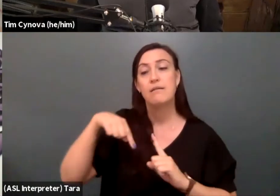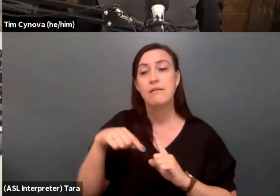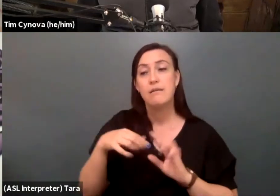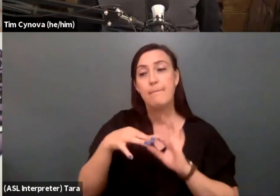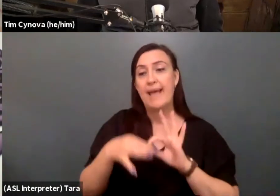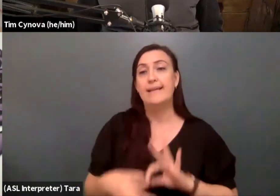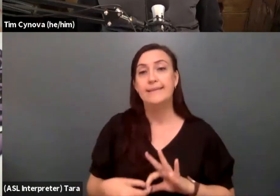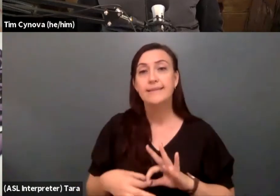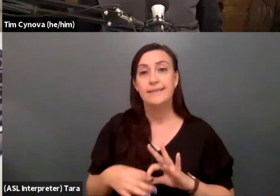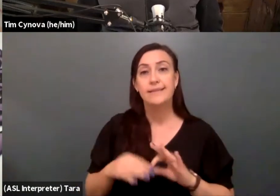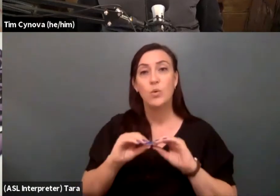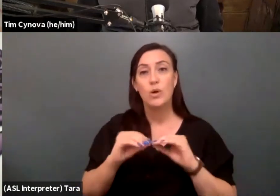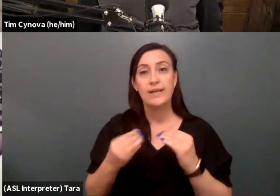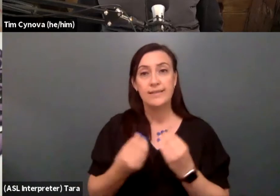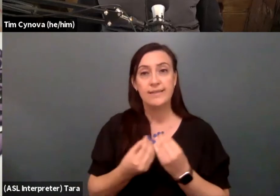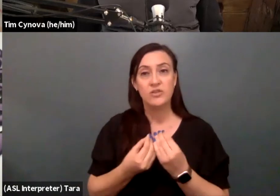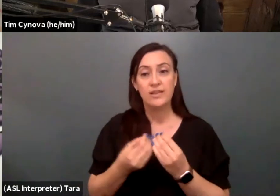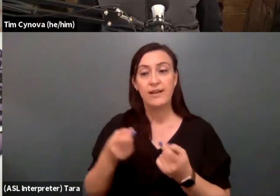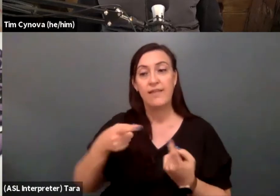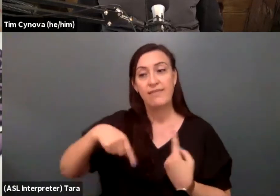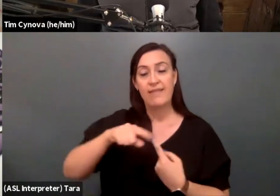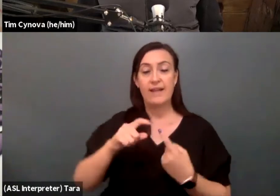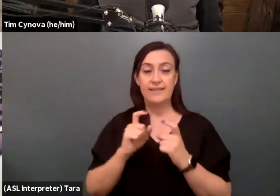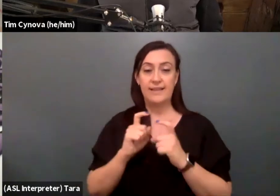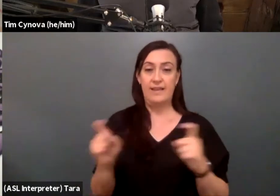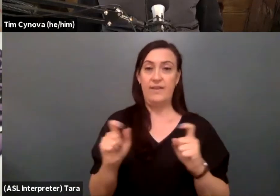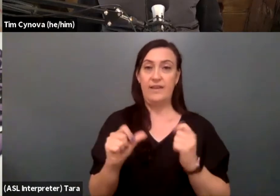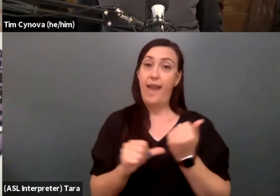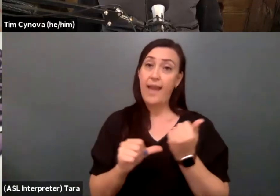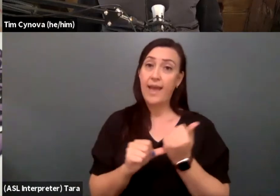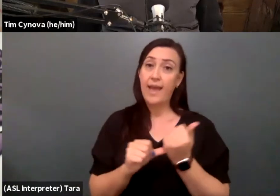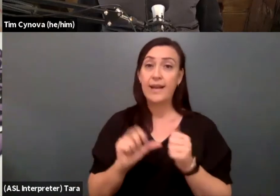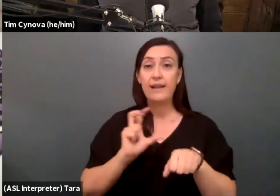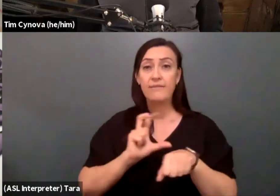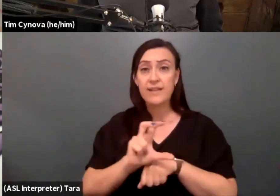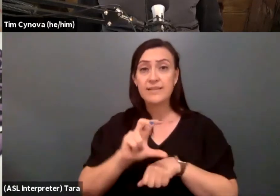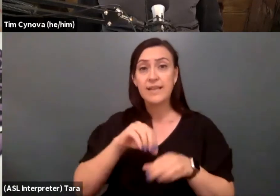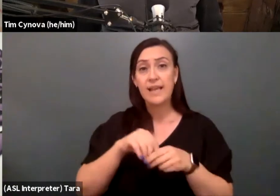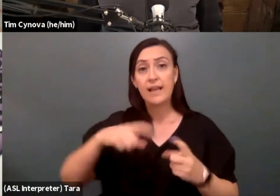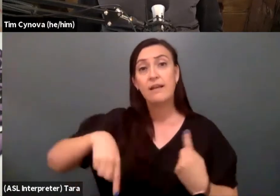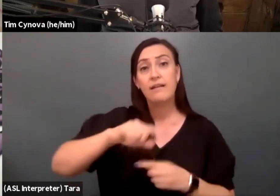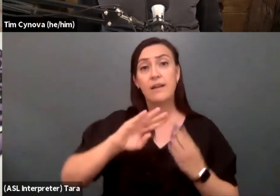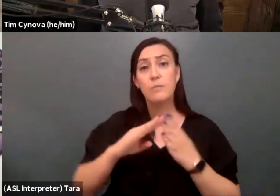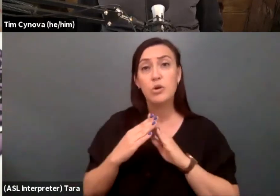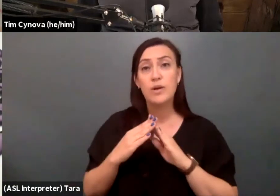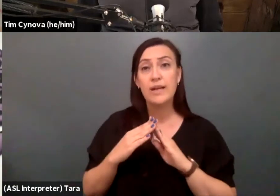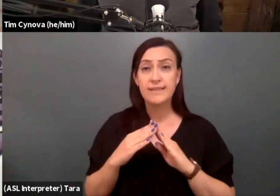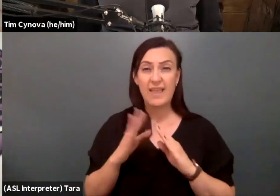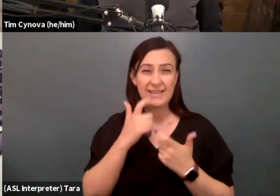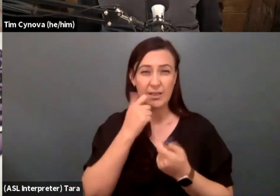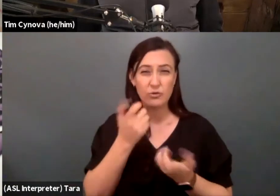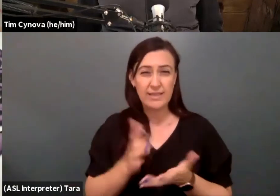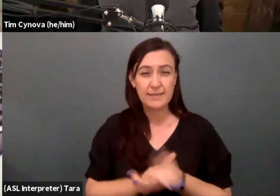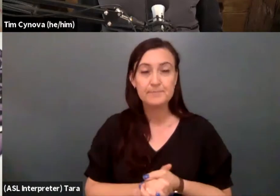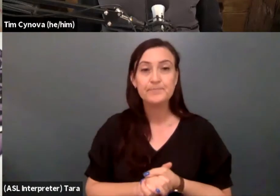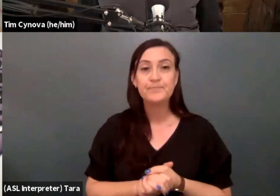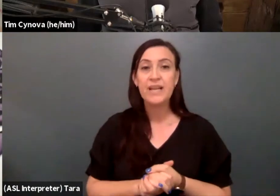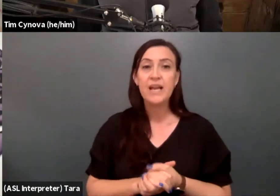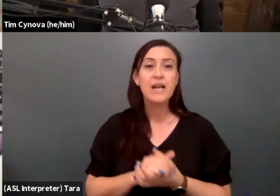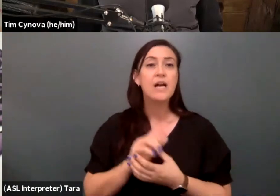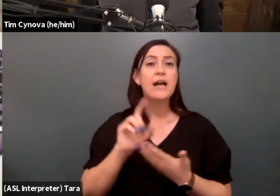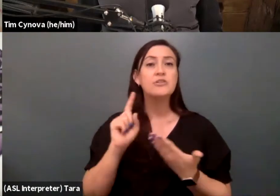based organization that is giving aid and investing in communities is interesting. I just don't know